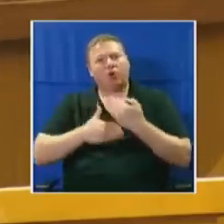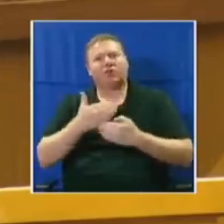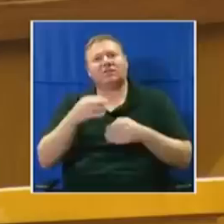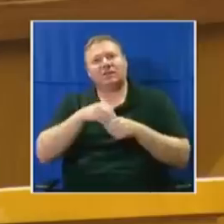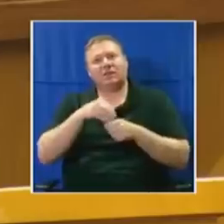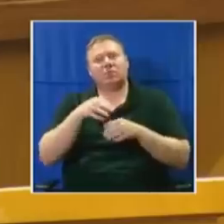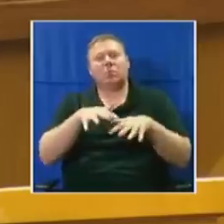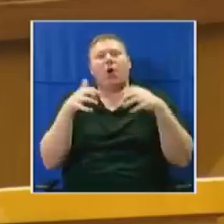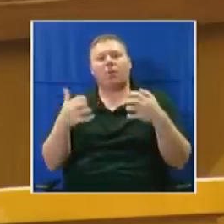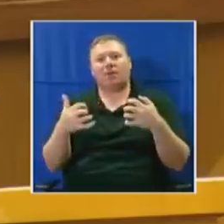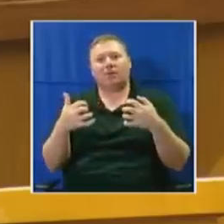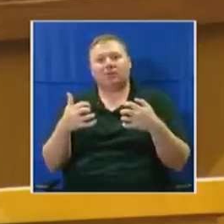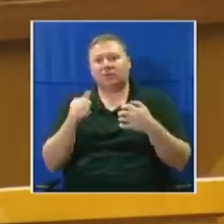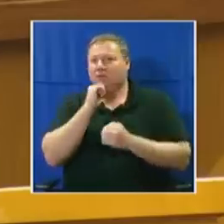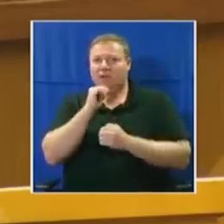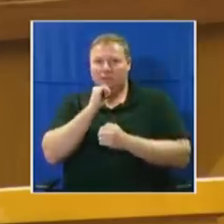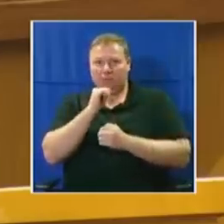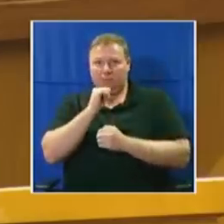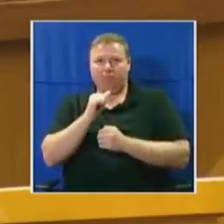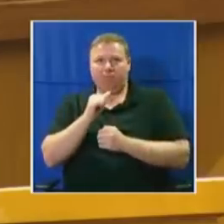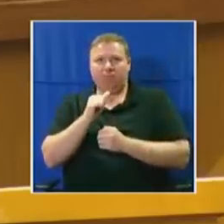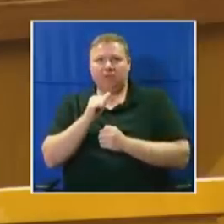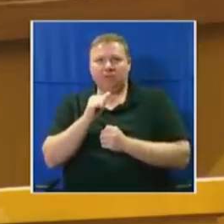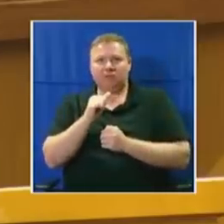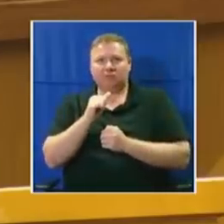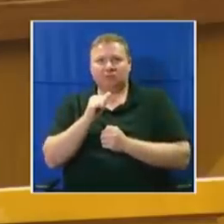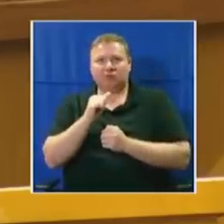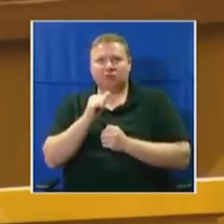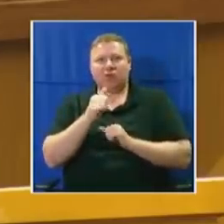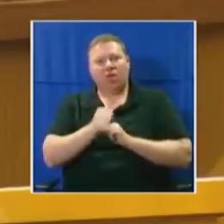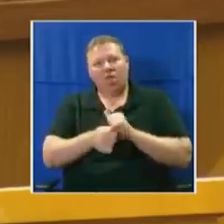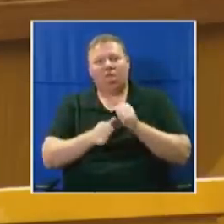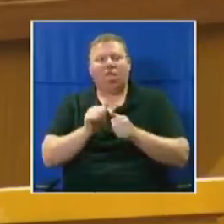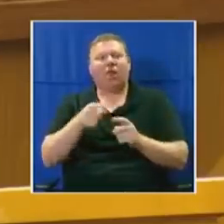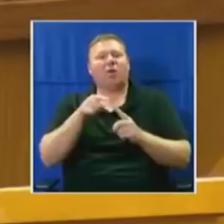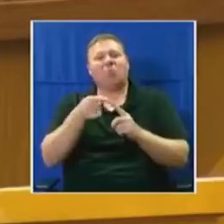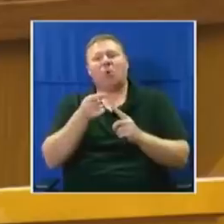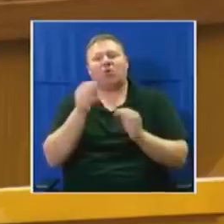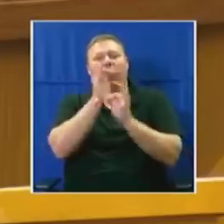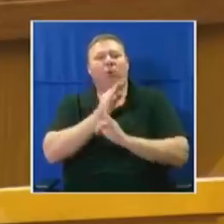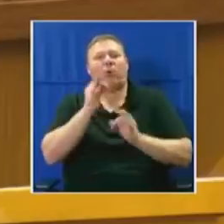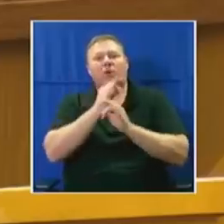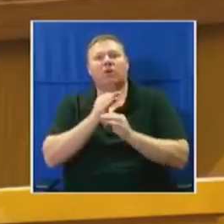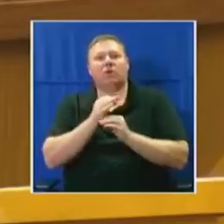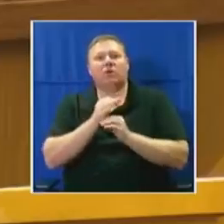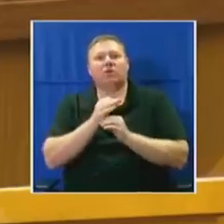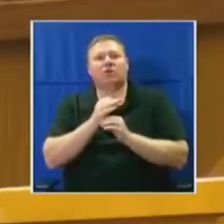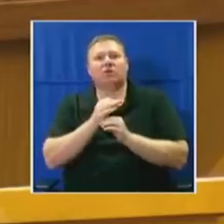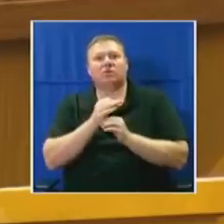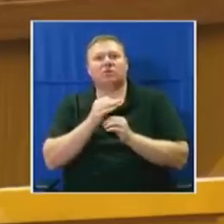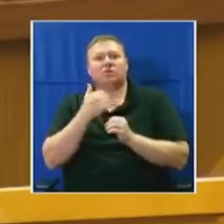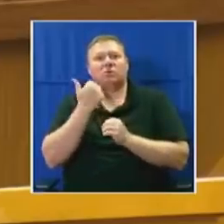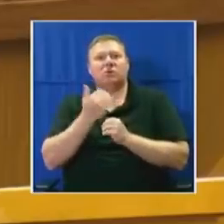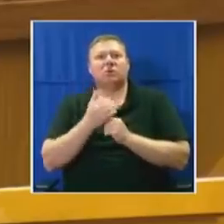Parliament don't descend into a mere series of pointless oratory tournaments. We all